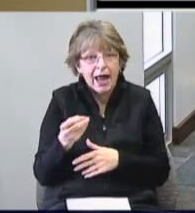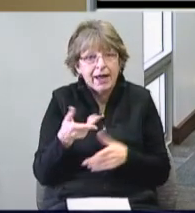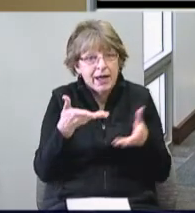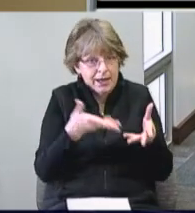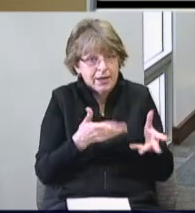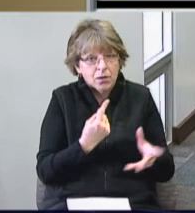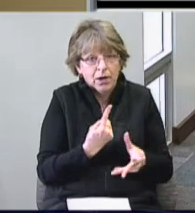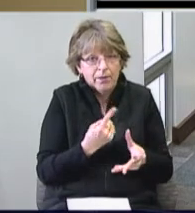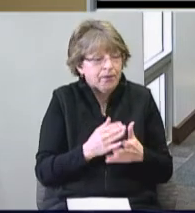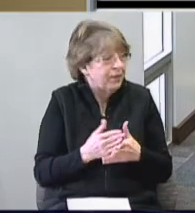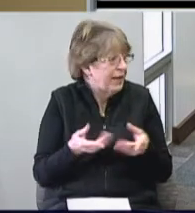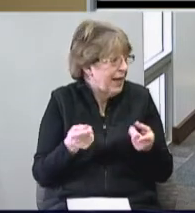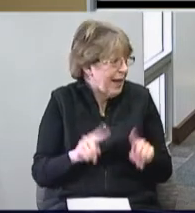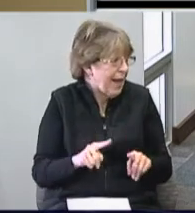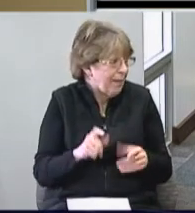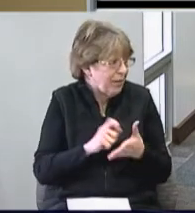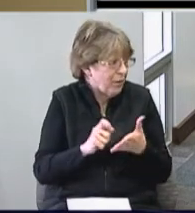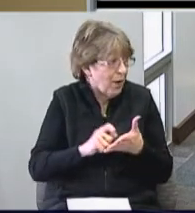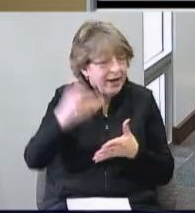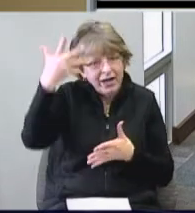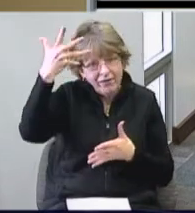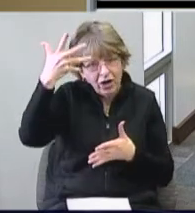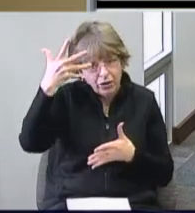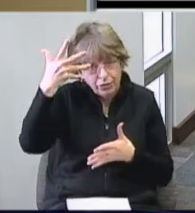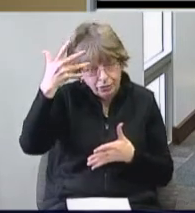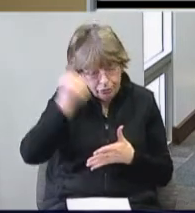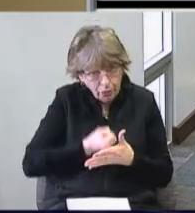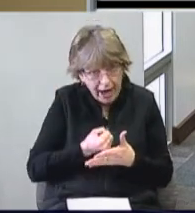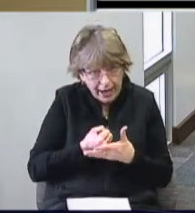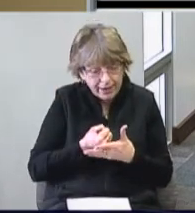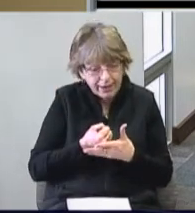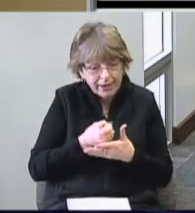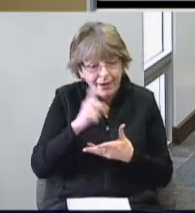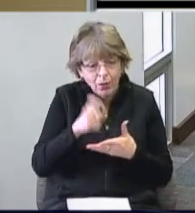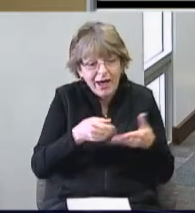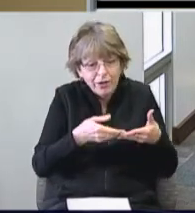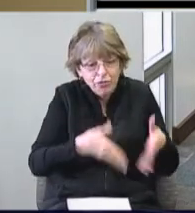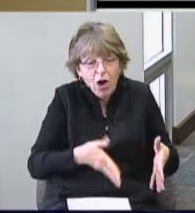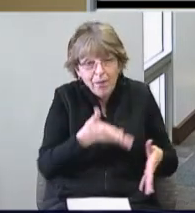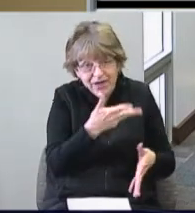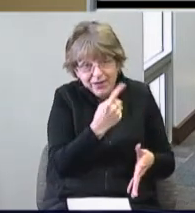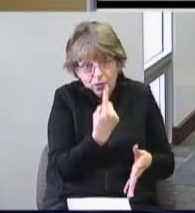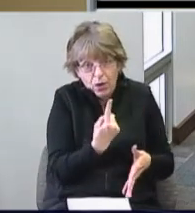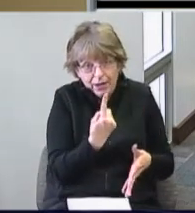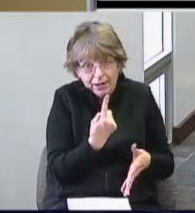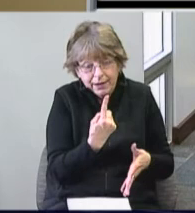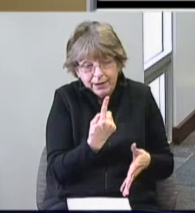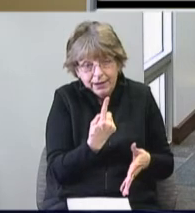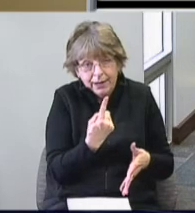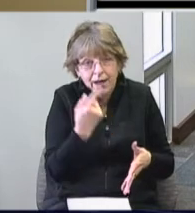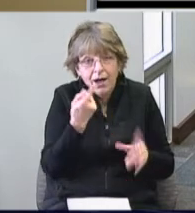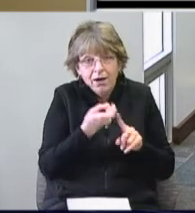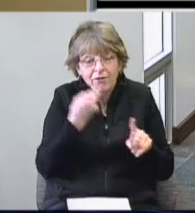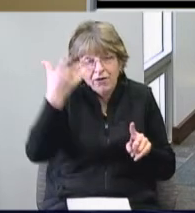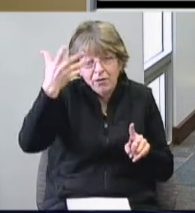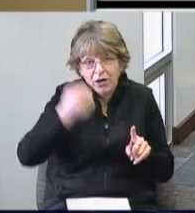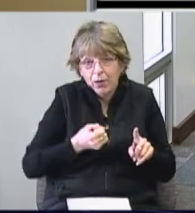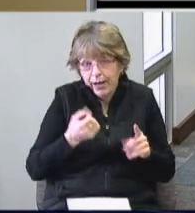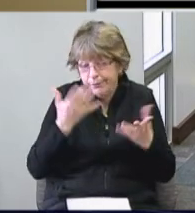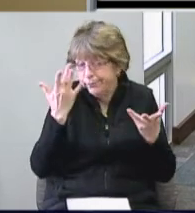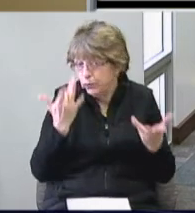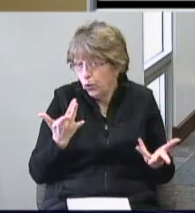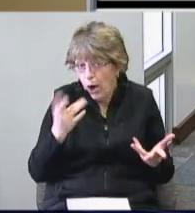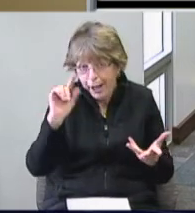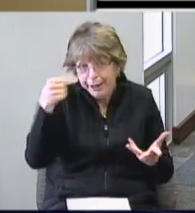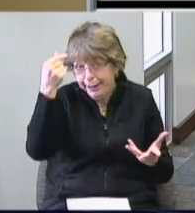relates to the writing of our grant, we had to drop this one from this year's grant, and the reason has to do with certain specifications that the